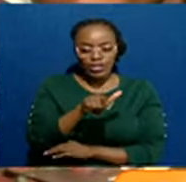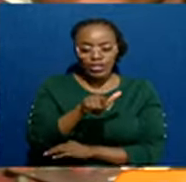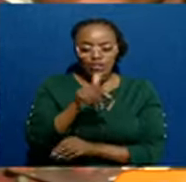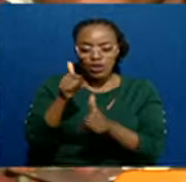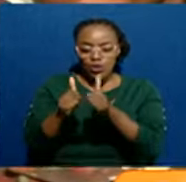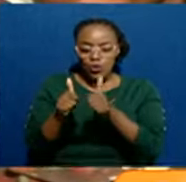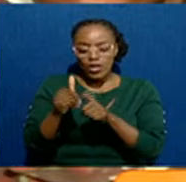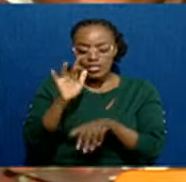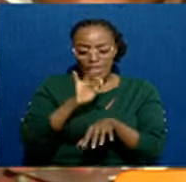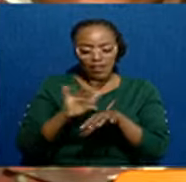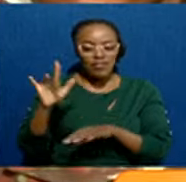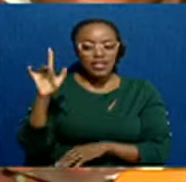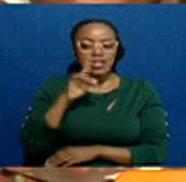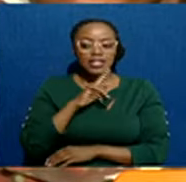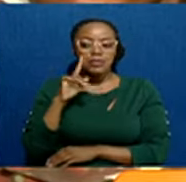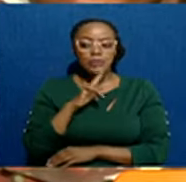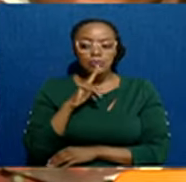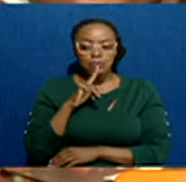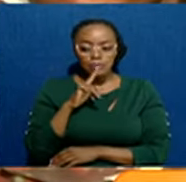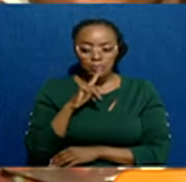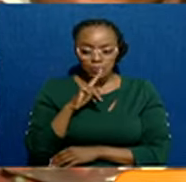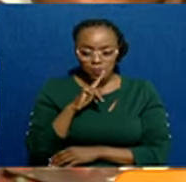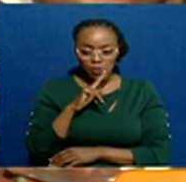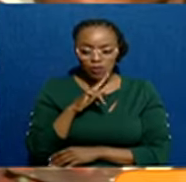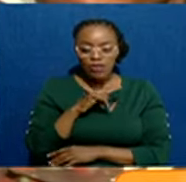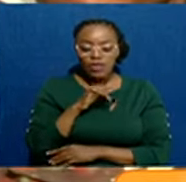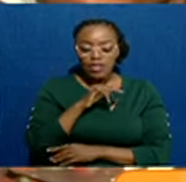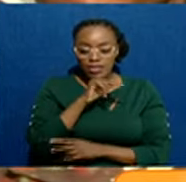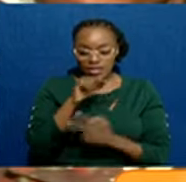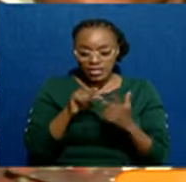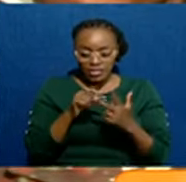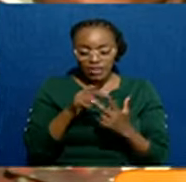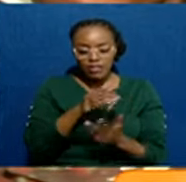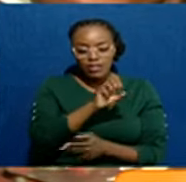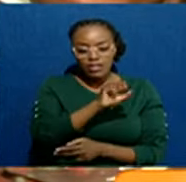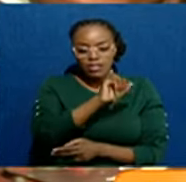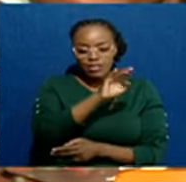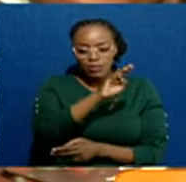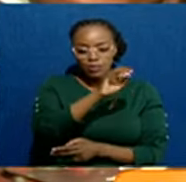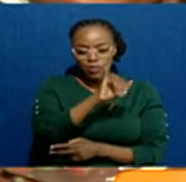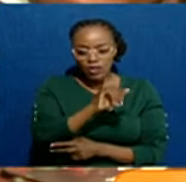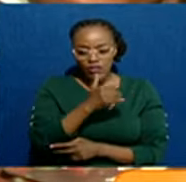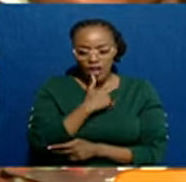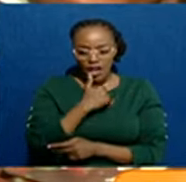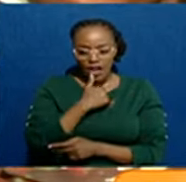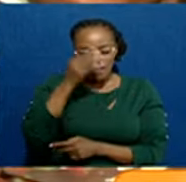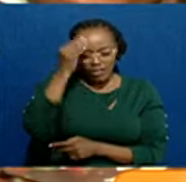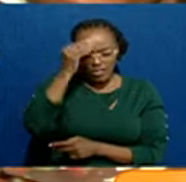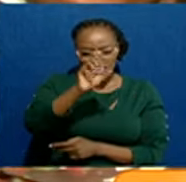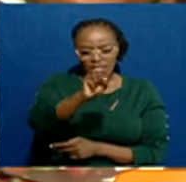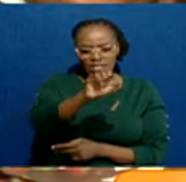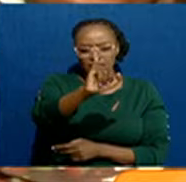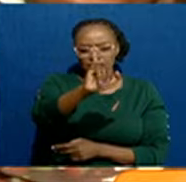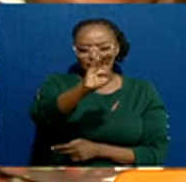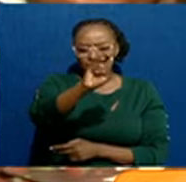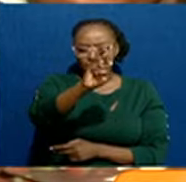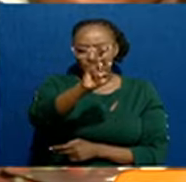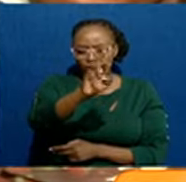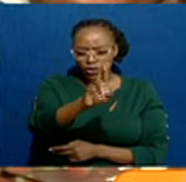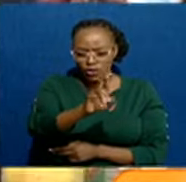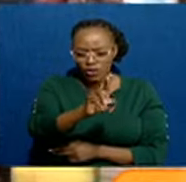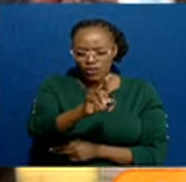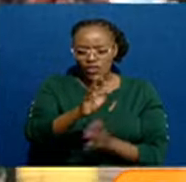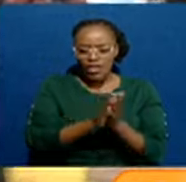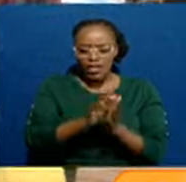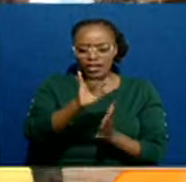ambazo zimeathirika sana. Katika Saimosoi, tuko na pahali na ito location inaitwa Sibiloi na